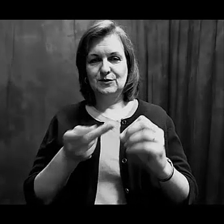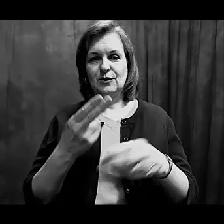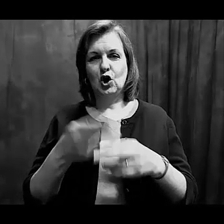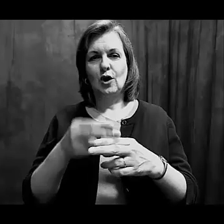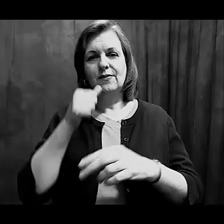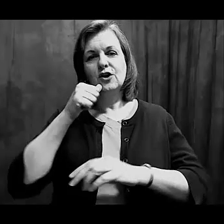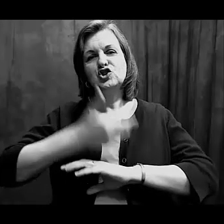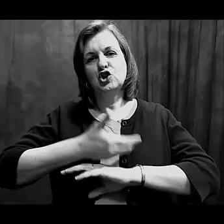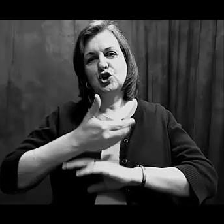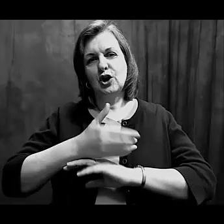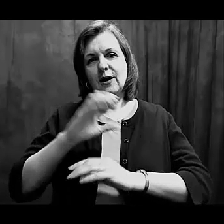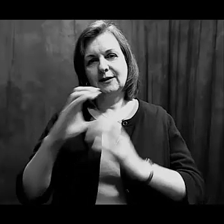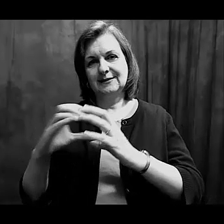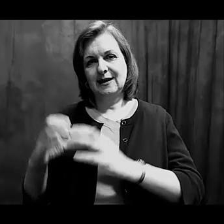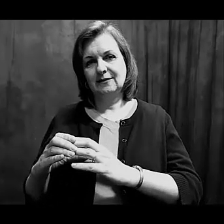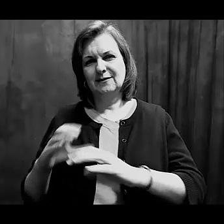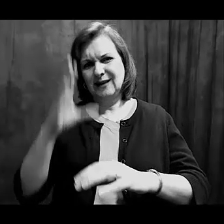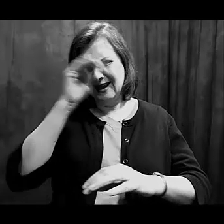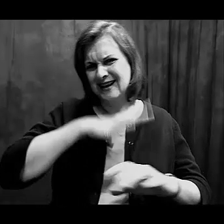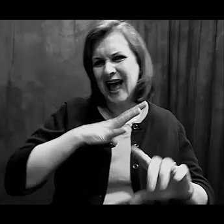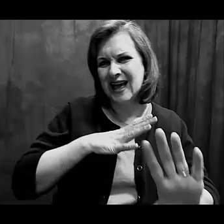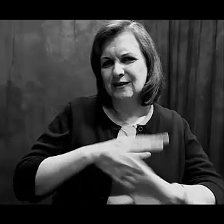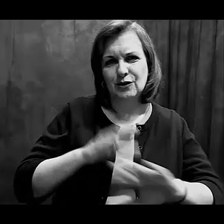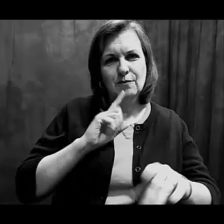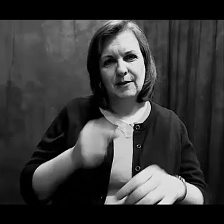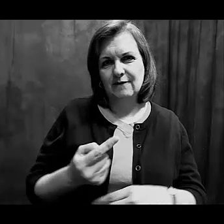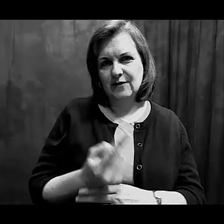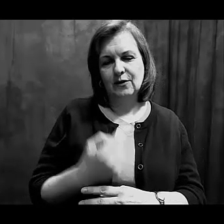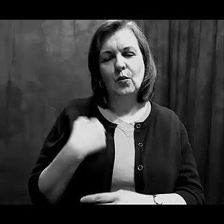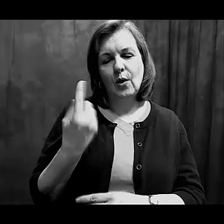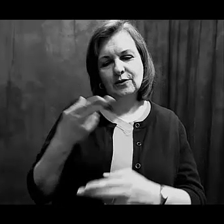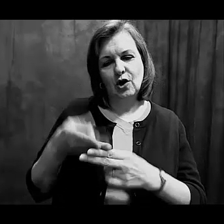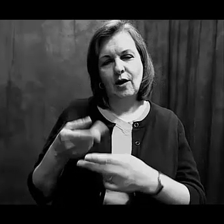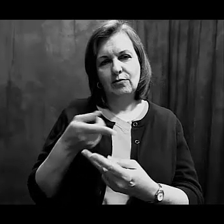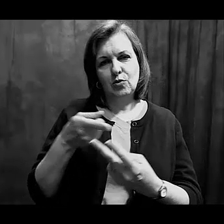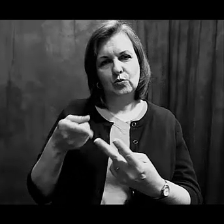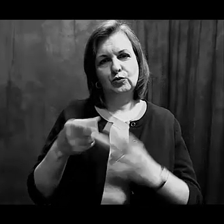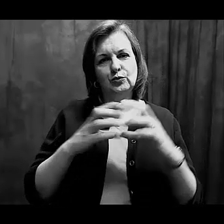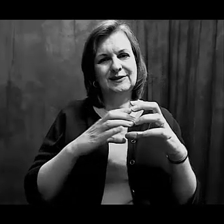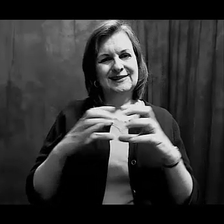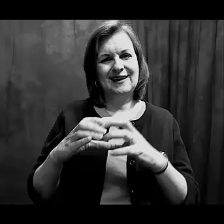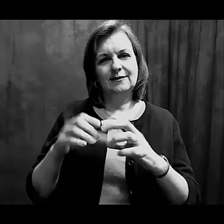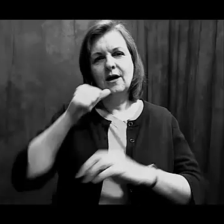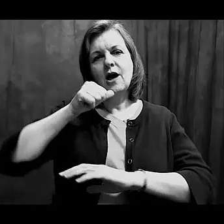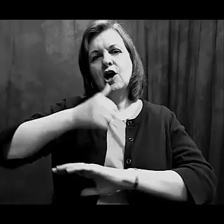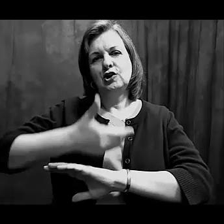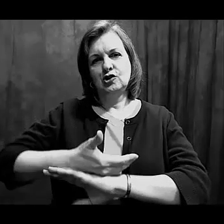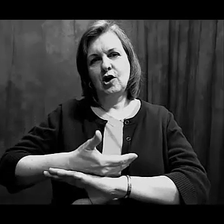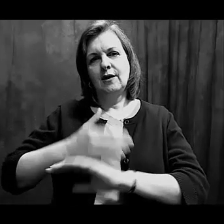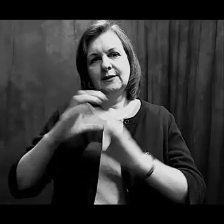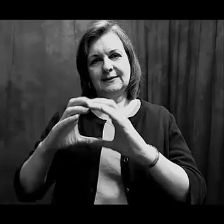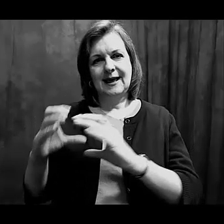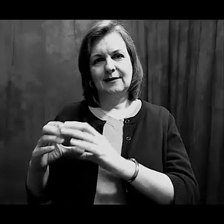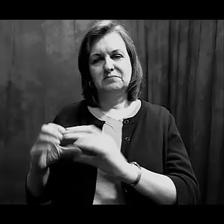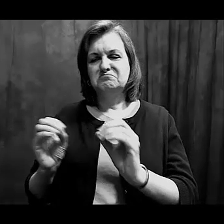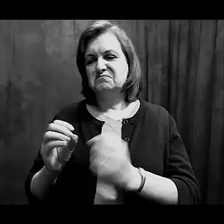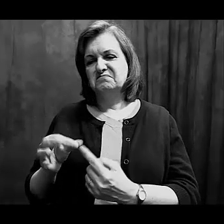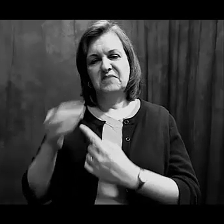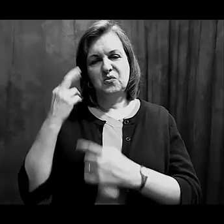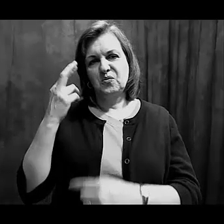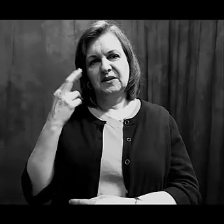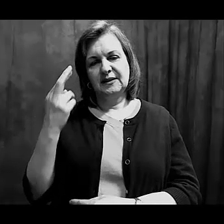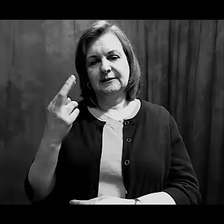So this division produces two daughter cells. Don't be offended, guys. We always refer to these as daughter